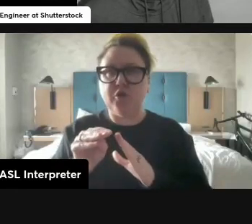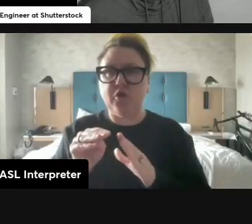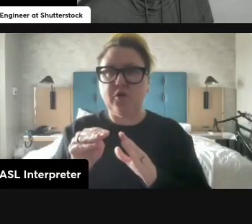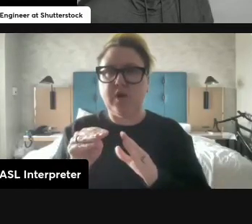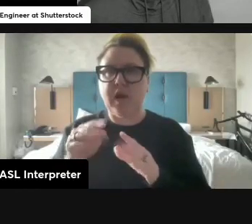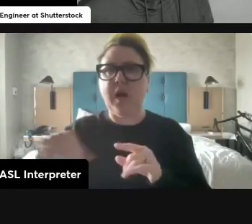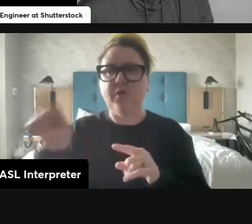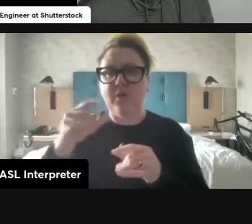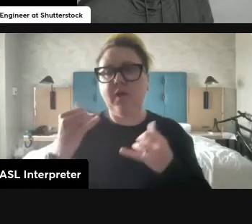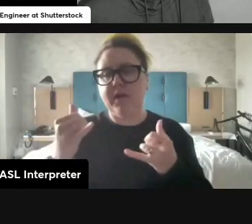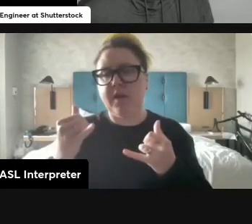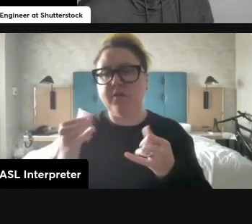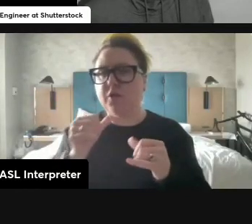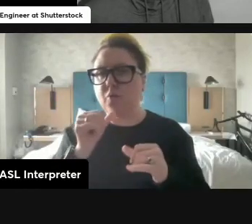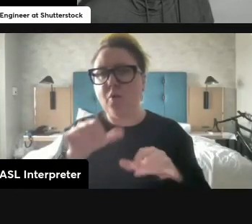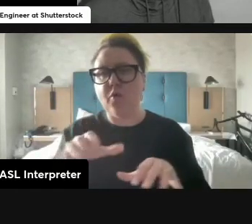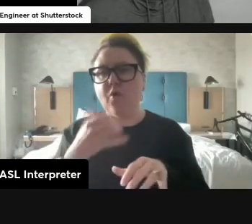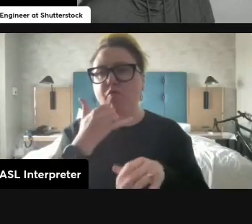Backstage, I would say.